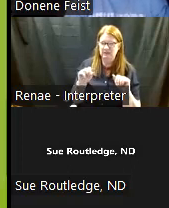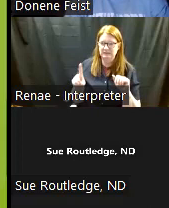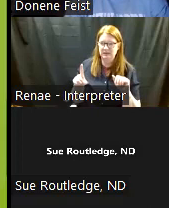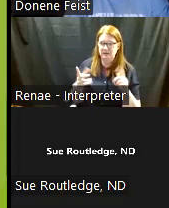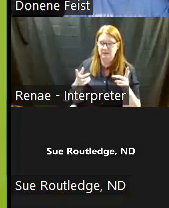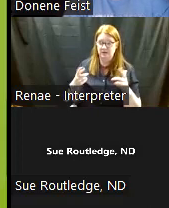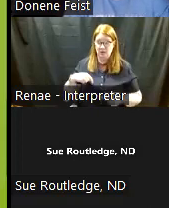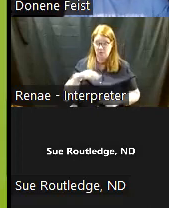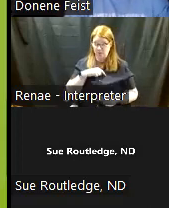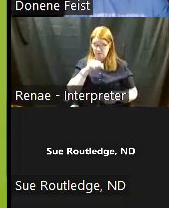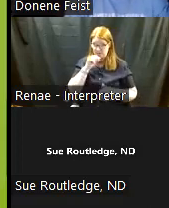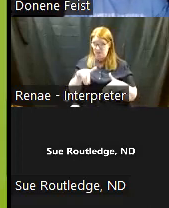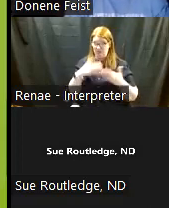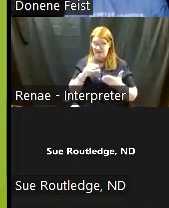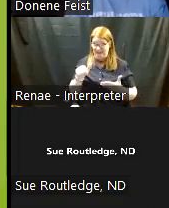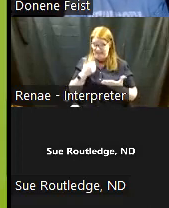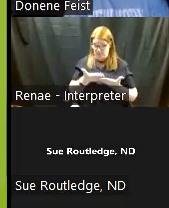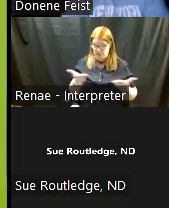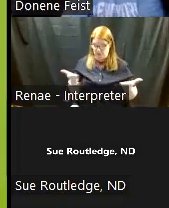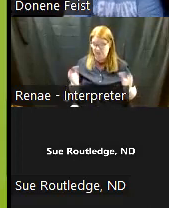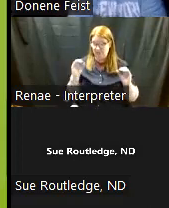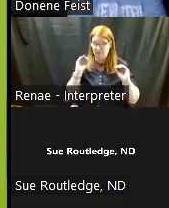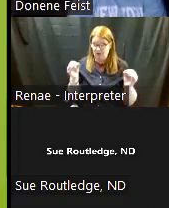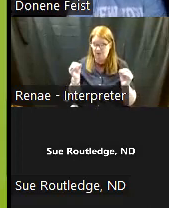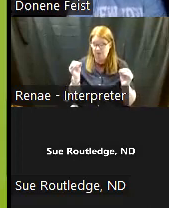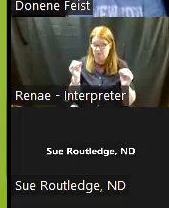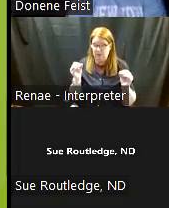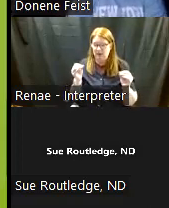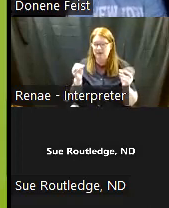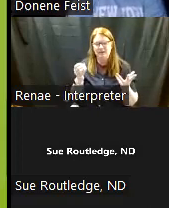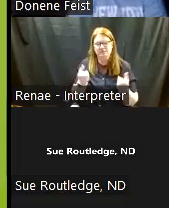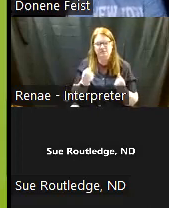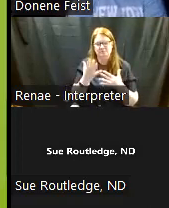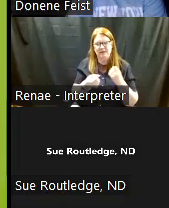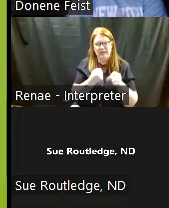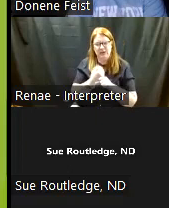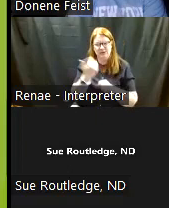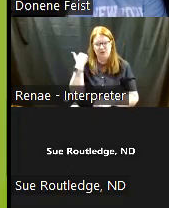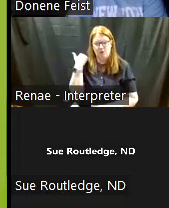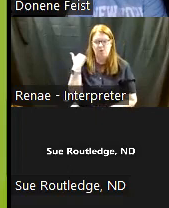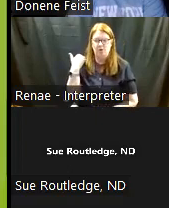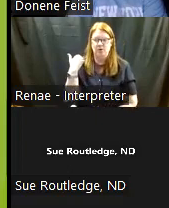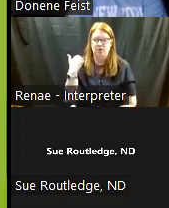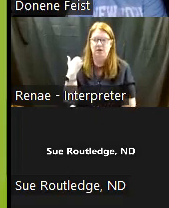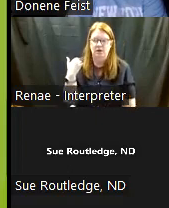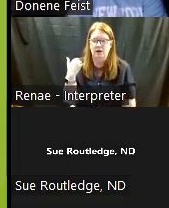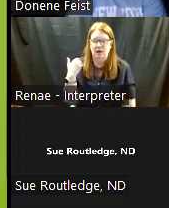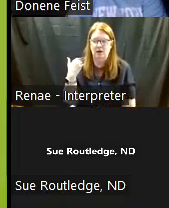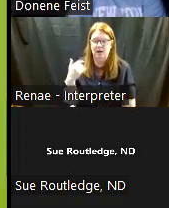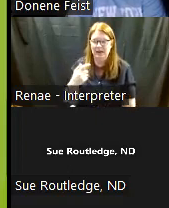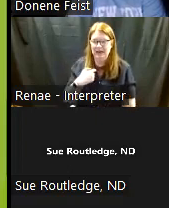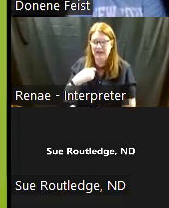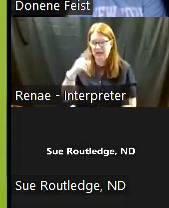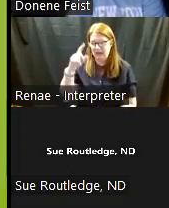any resources at all. I mean, so this was years ago, and I distinctly